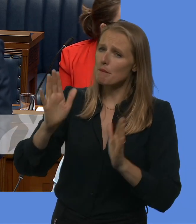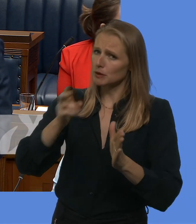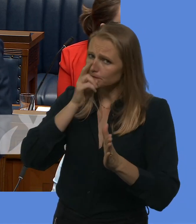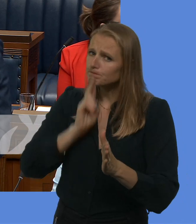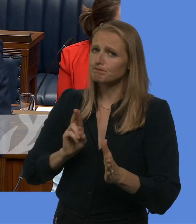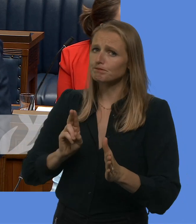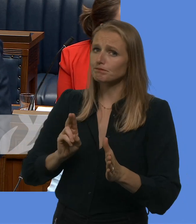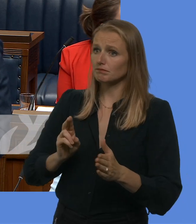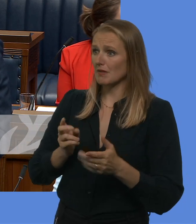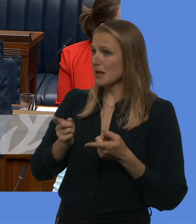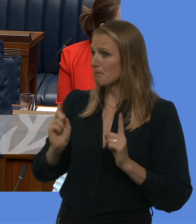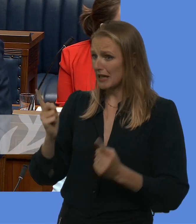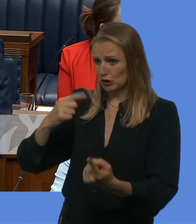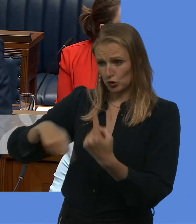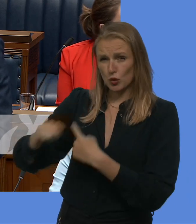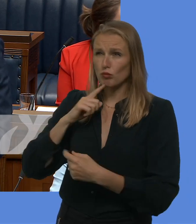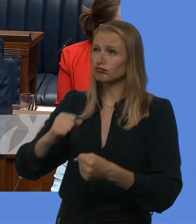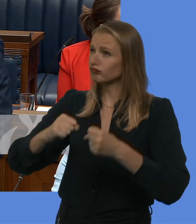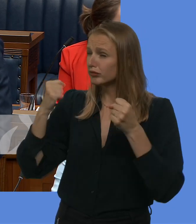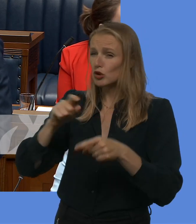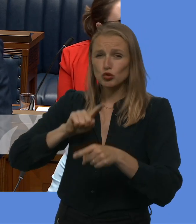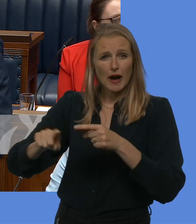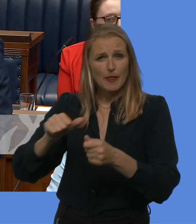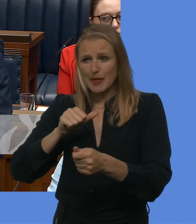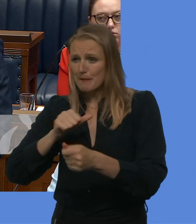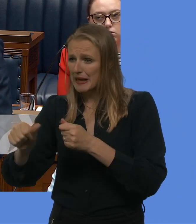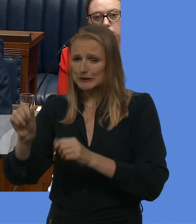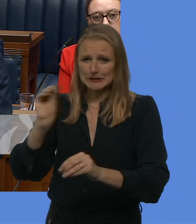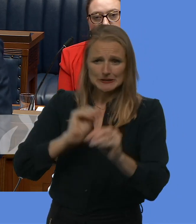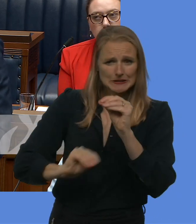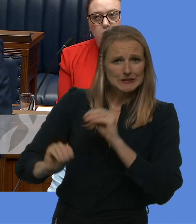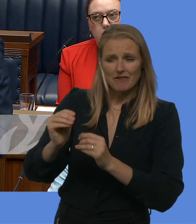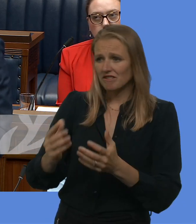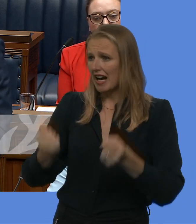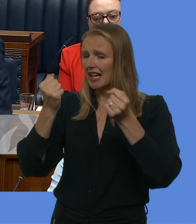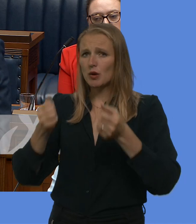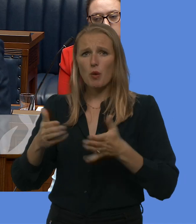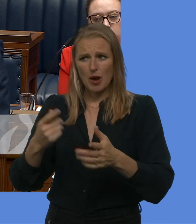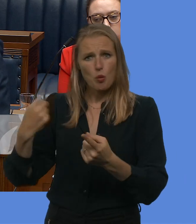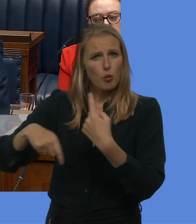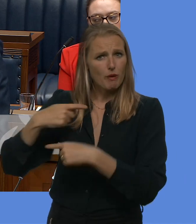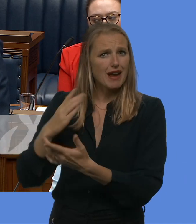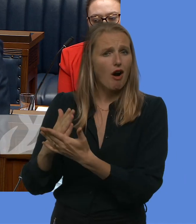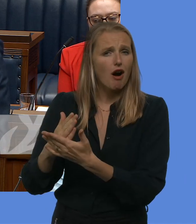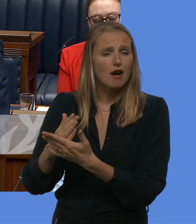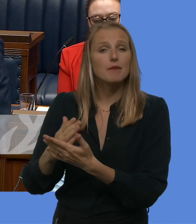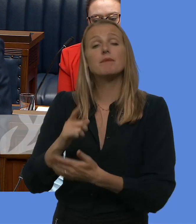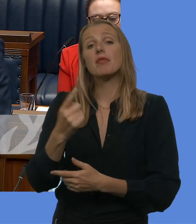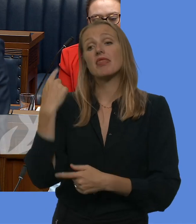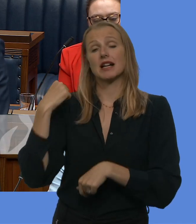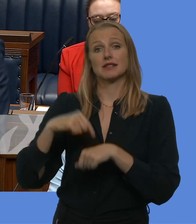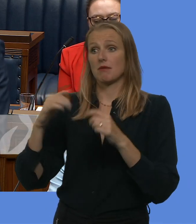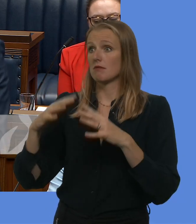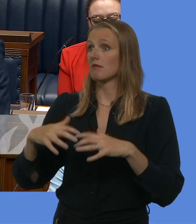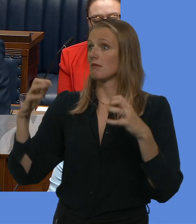ministers genuinely and sincerely trying to, in earnest, resolve these issues. When the institutions were restored, the